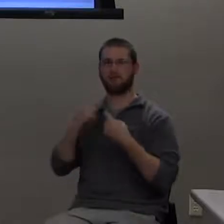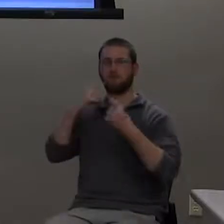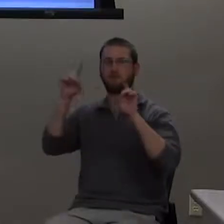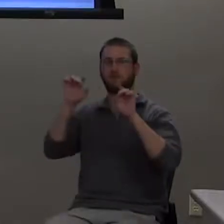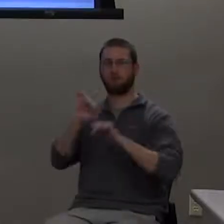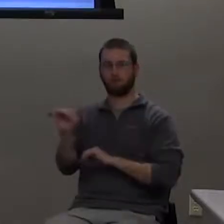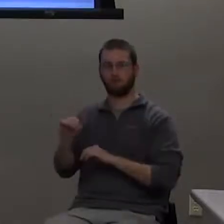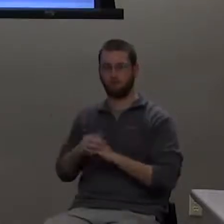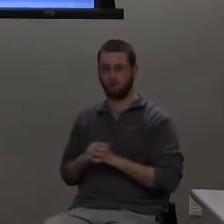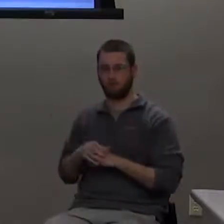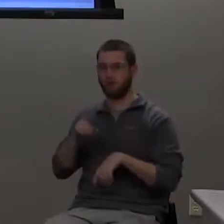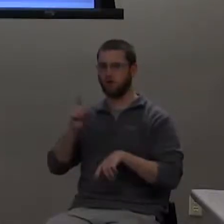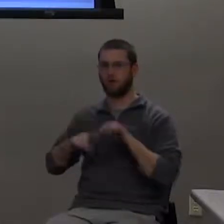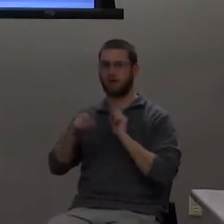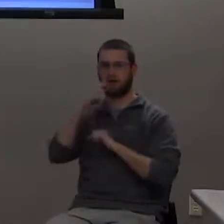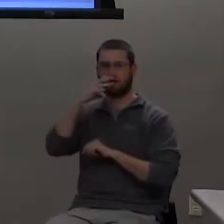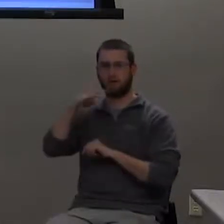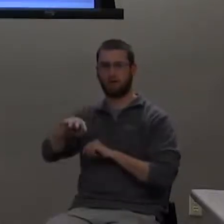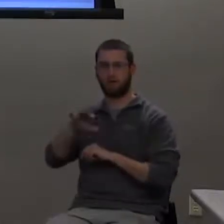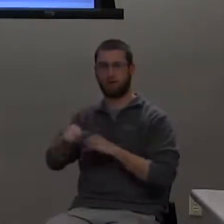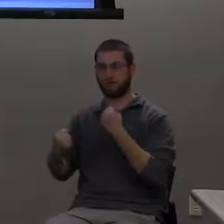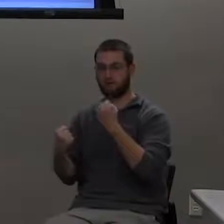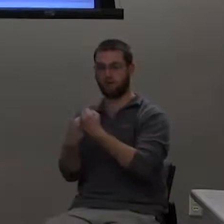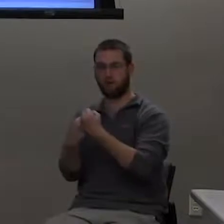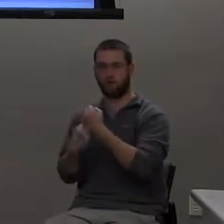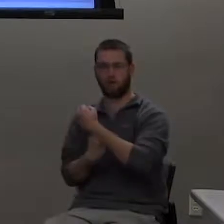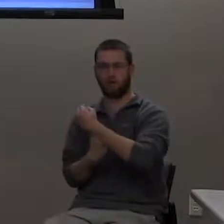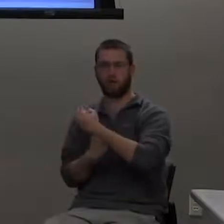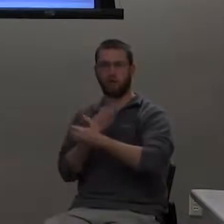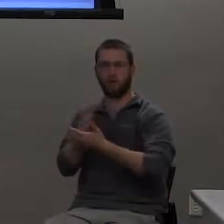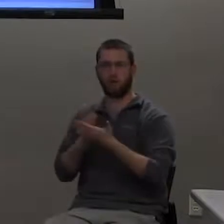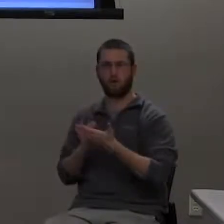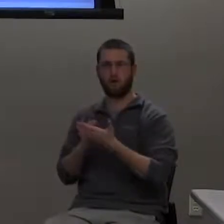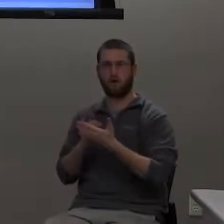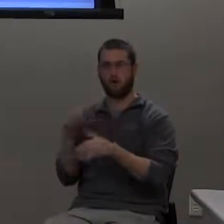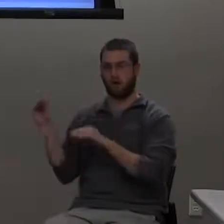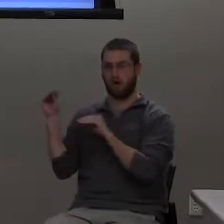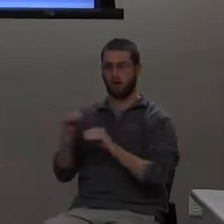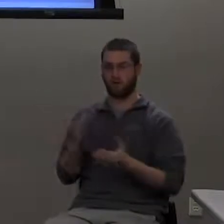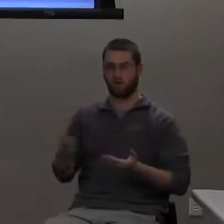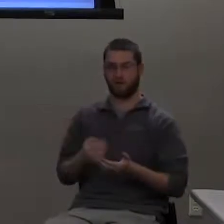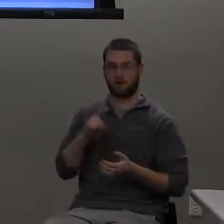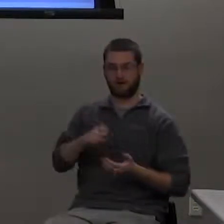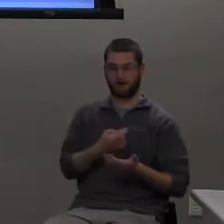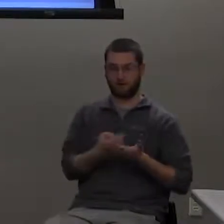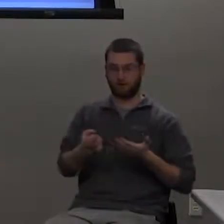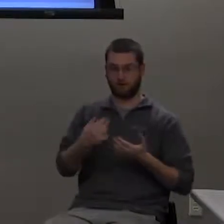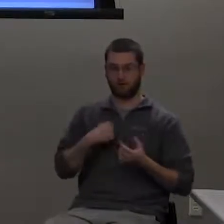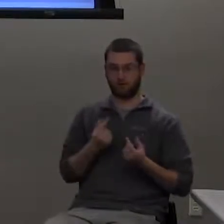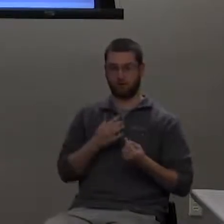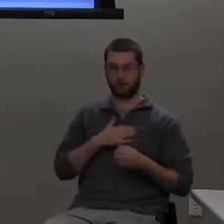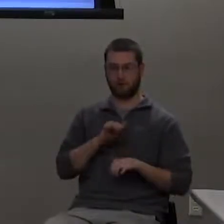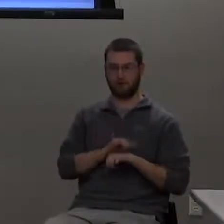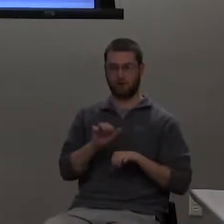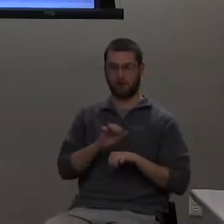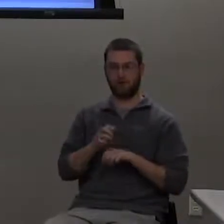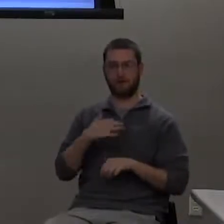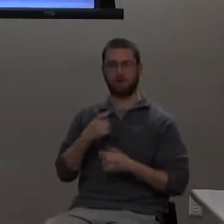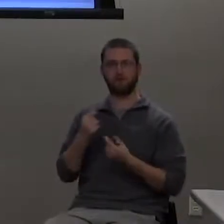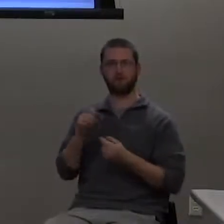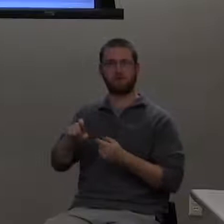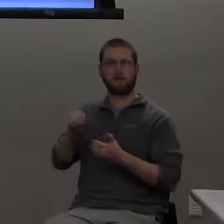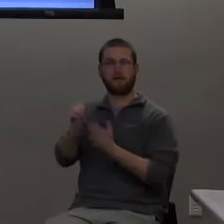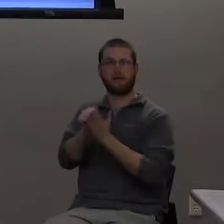can't ignore that support piece, because just because I can locate here, if I can't get the resources I need to do, I need an accountant. I don't do my own